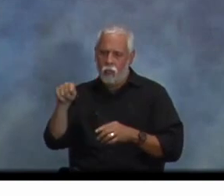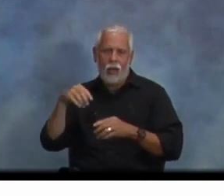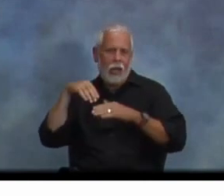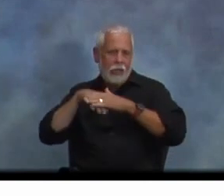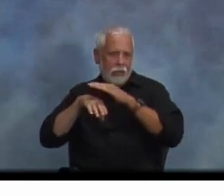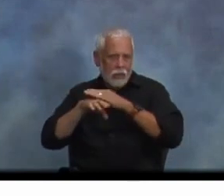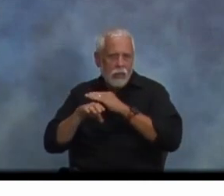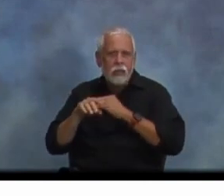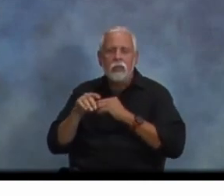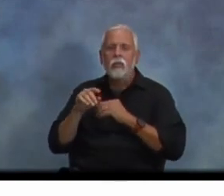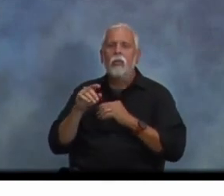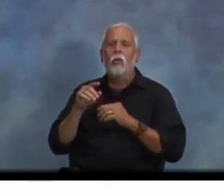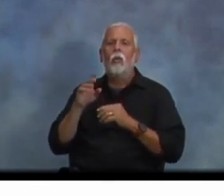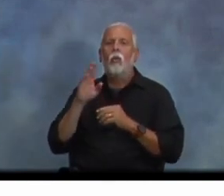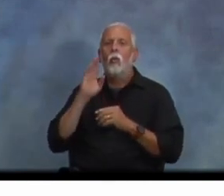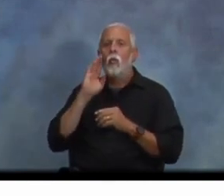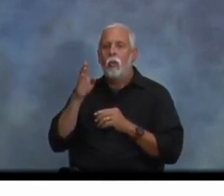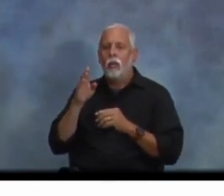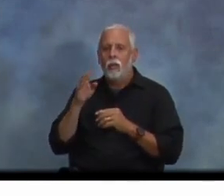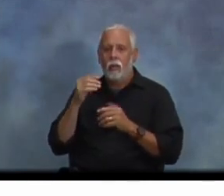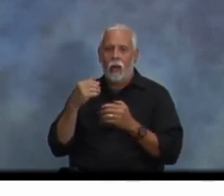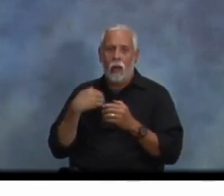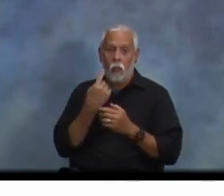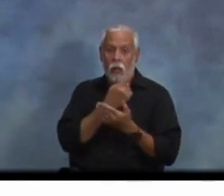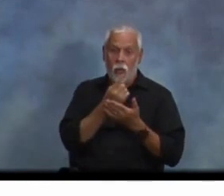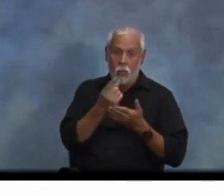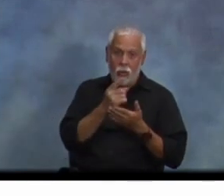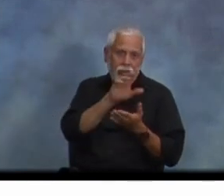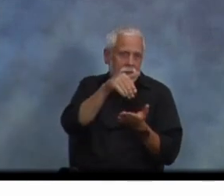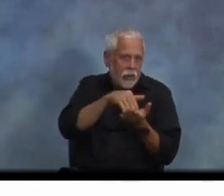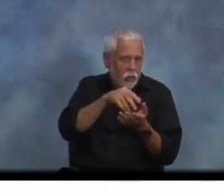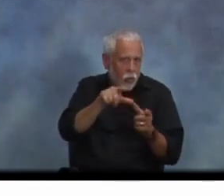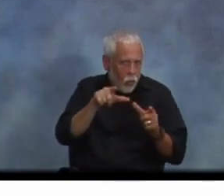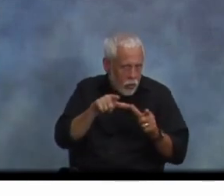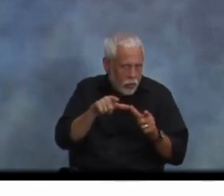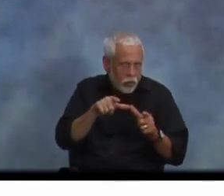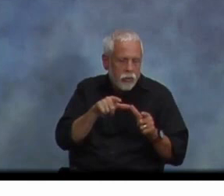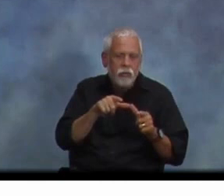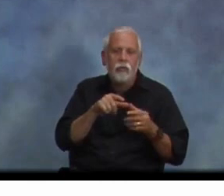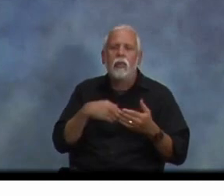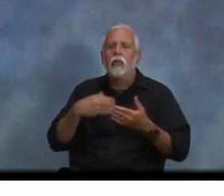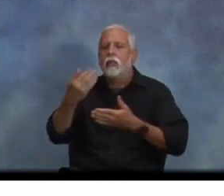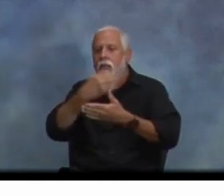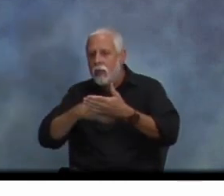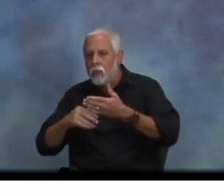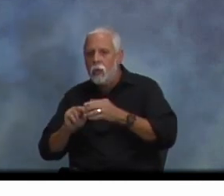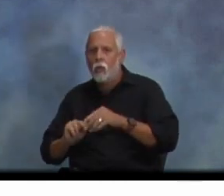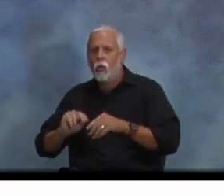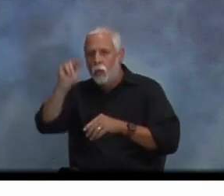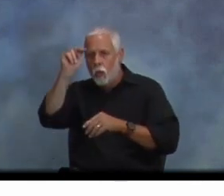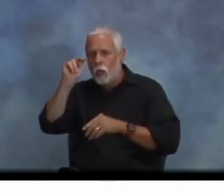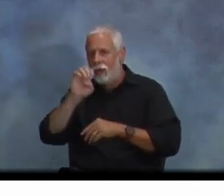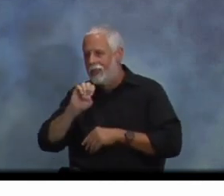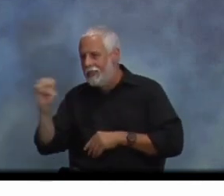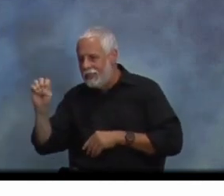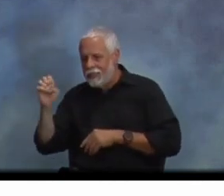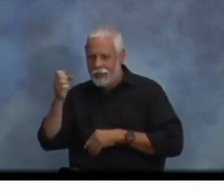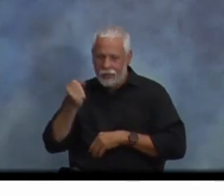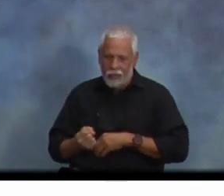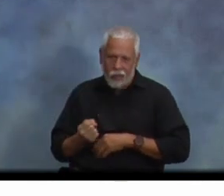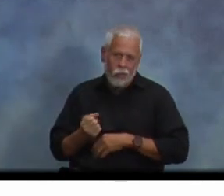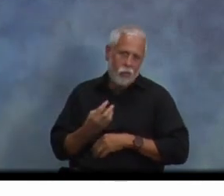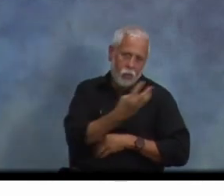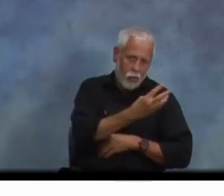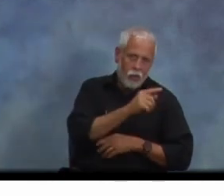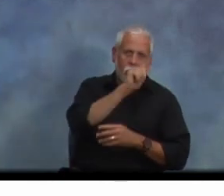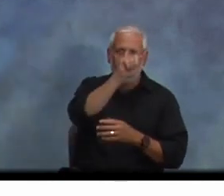access. So we'll have one week we'll have a central location, and then we'll be doing north, east, south, and west to make sure that we have